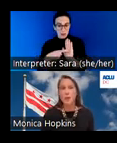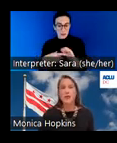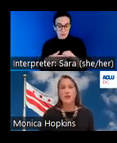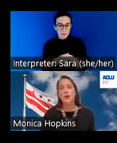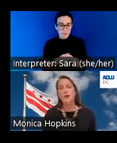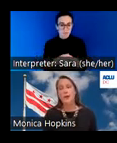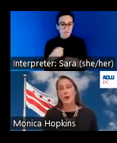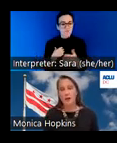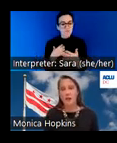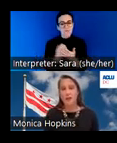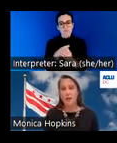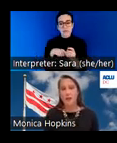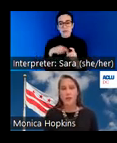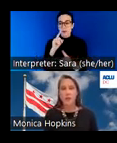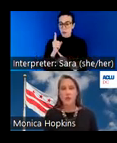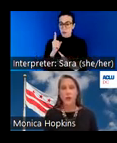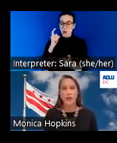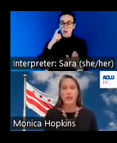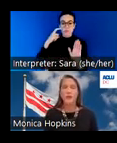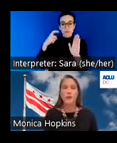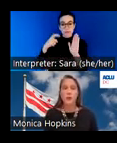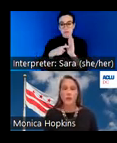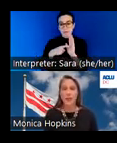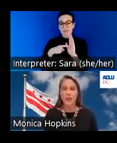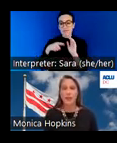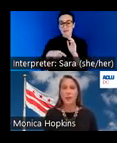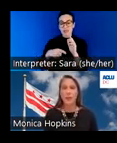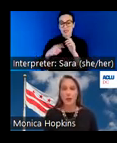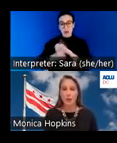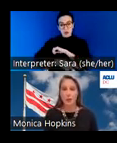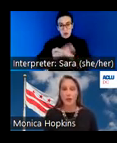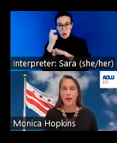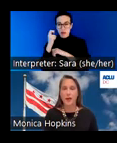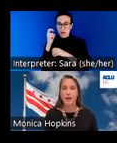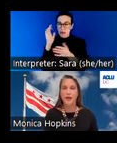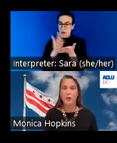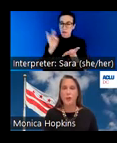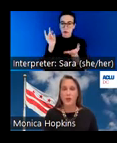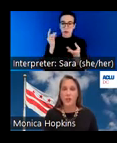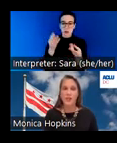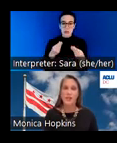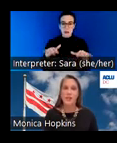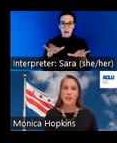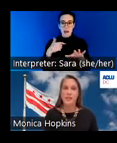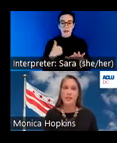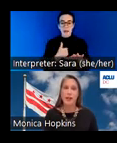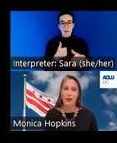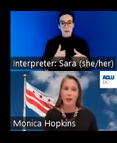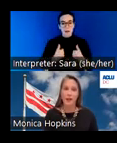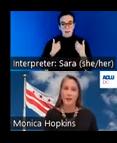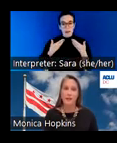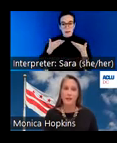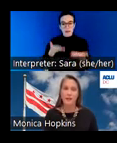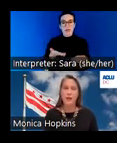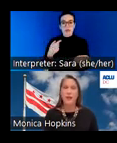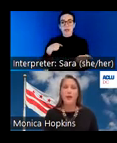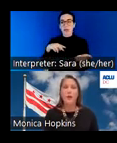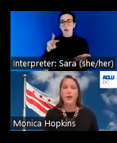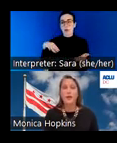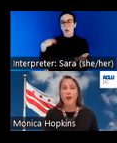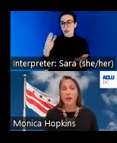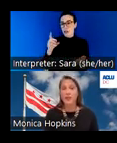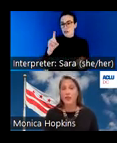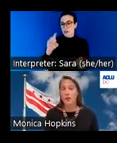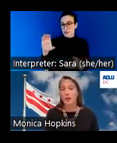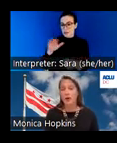this moment to acknowledge the stolen and abused land that we occupy in the Washington, D.C. area.